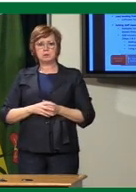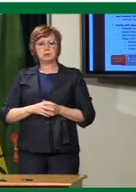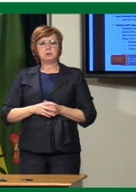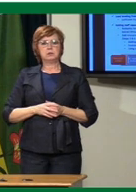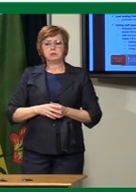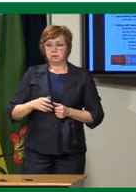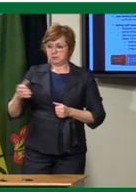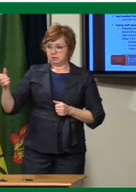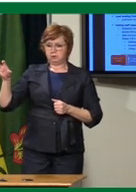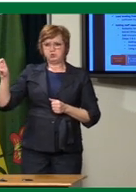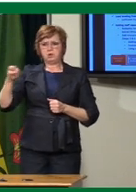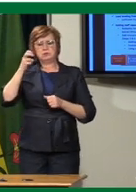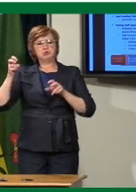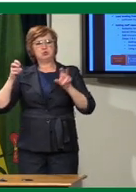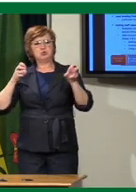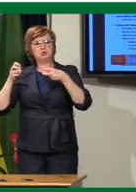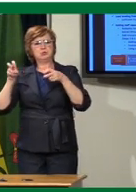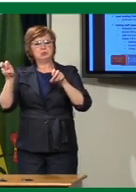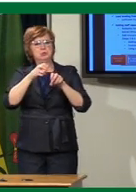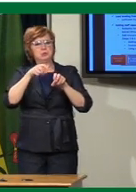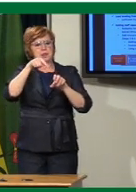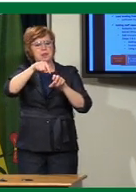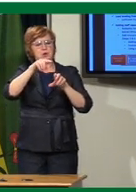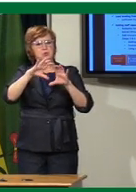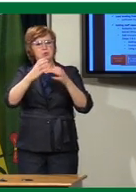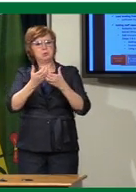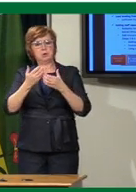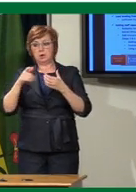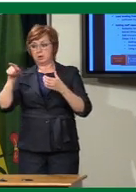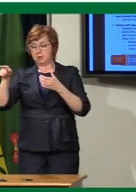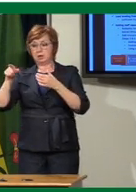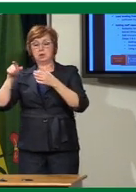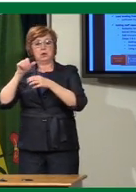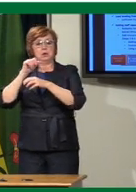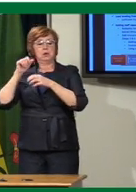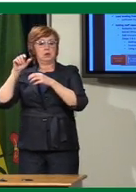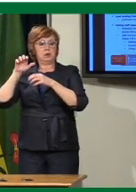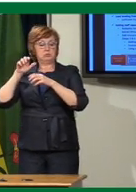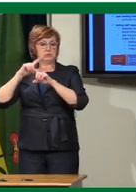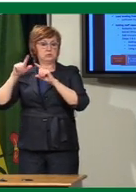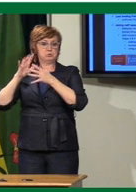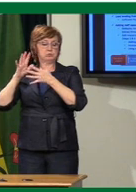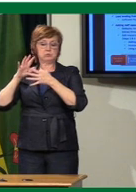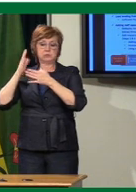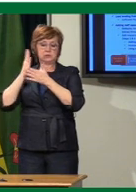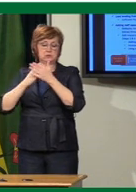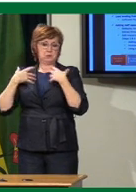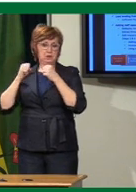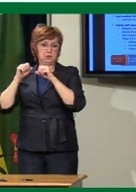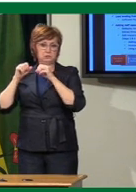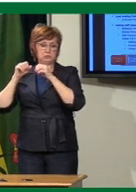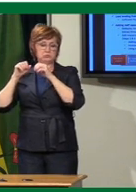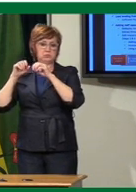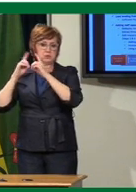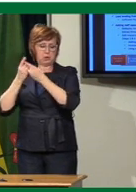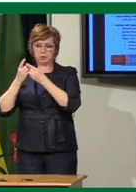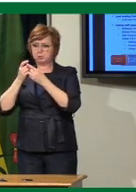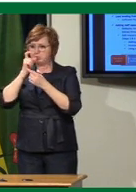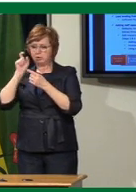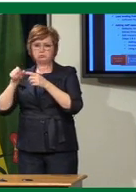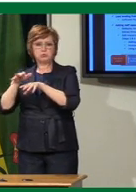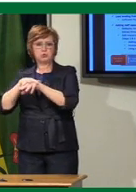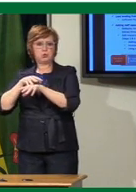areas, primary health care, ambulatory care, and others, in order to supplement the numbers that are supporting contact tracing.